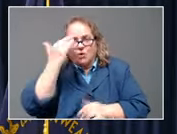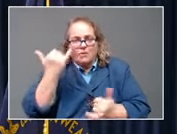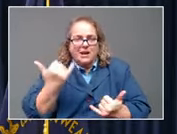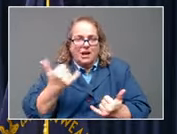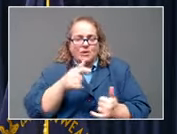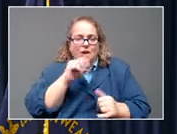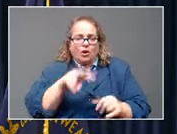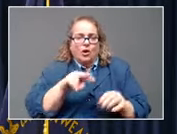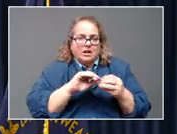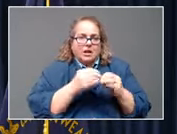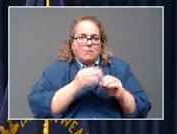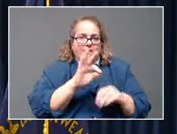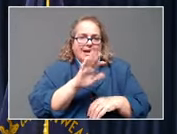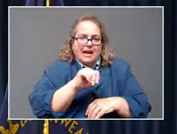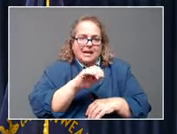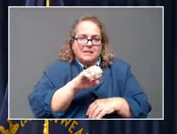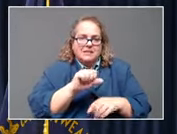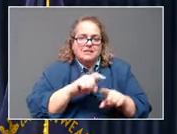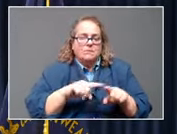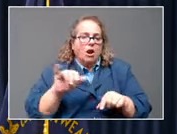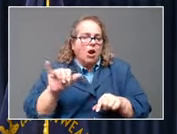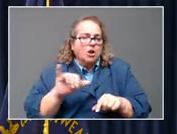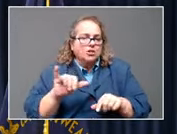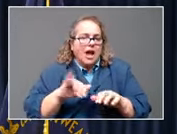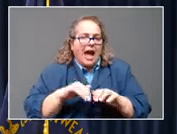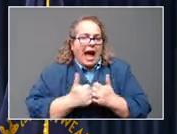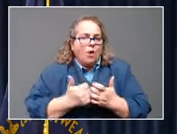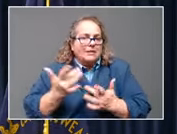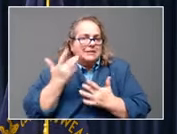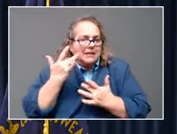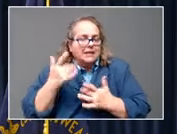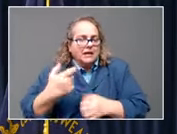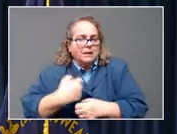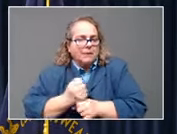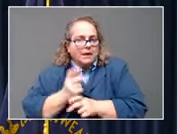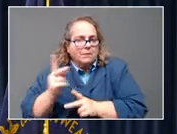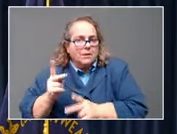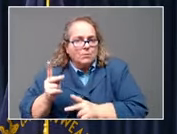cases, but also how sick they're making people. Certainly right